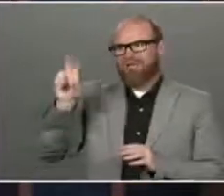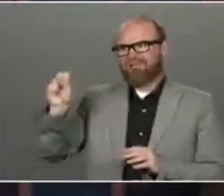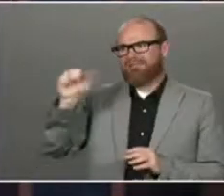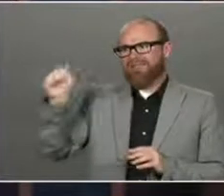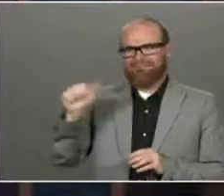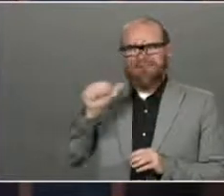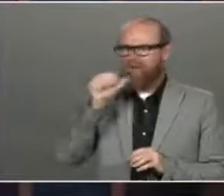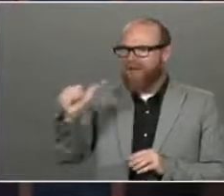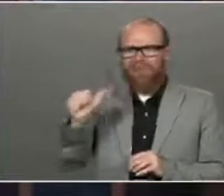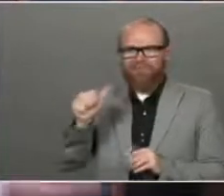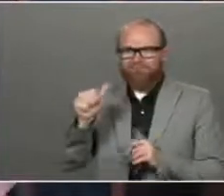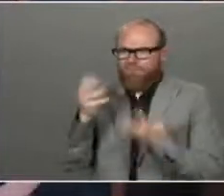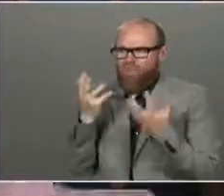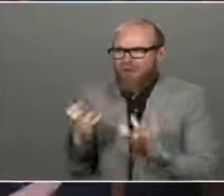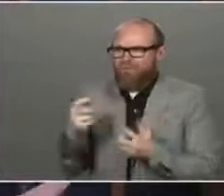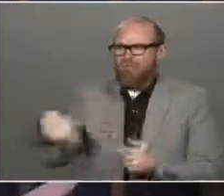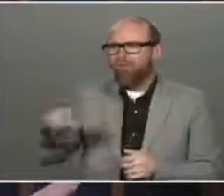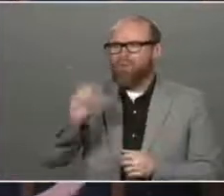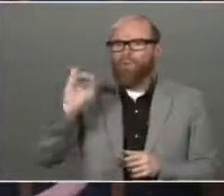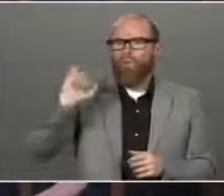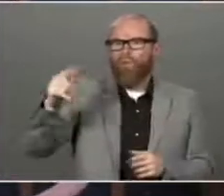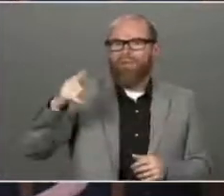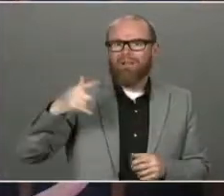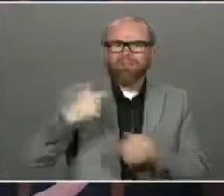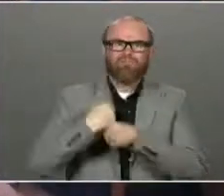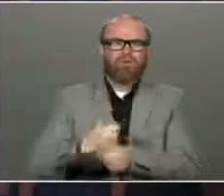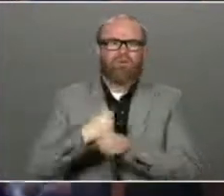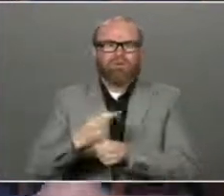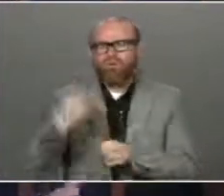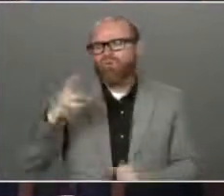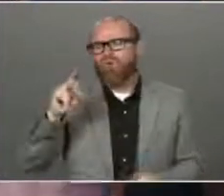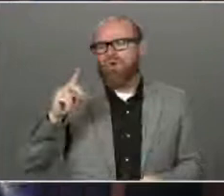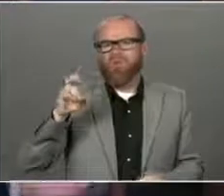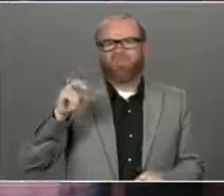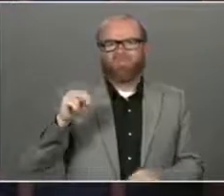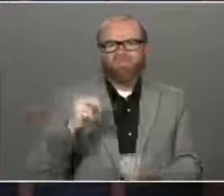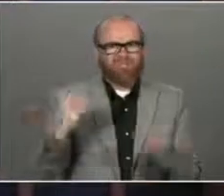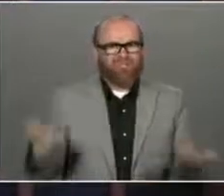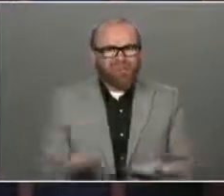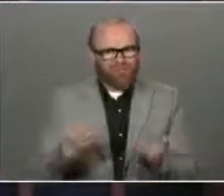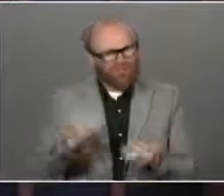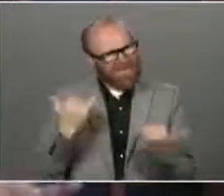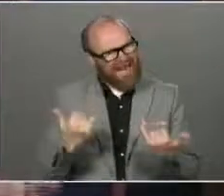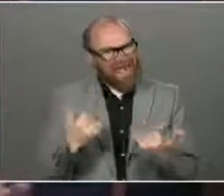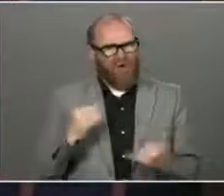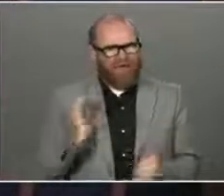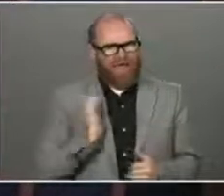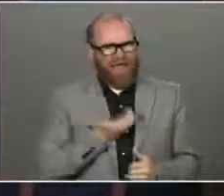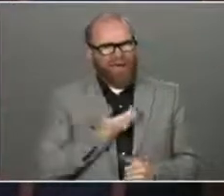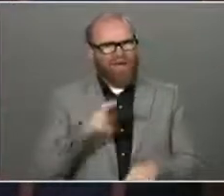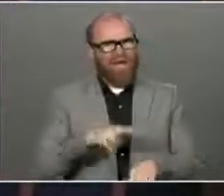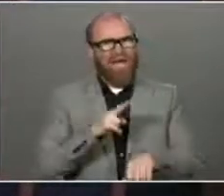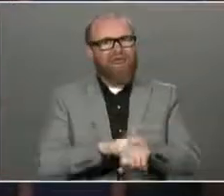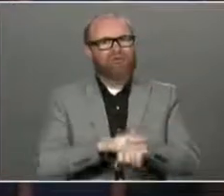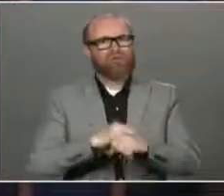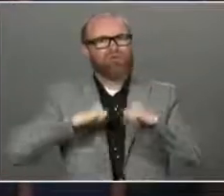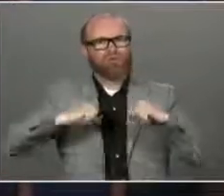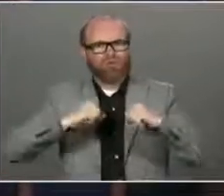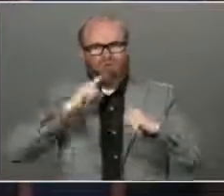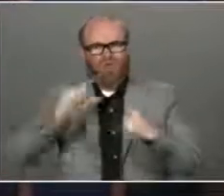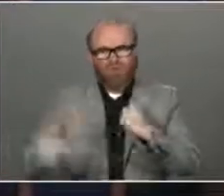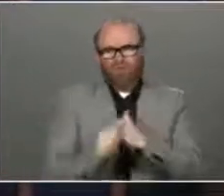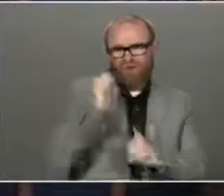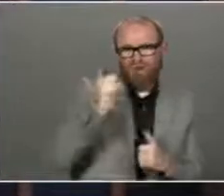energy independence globally at a time, again, when our national security is being threatened, and we knew it was being threatened by a